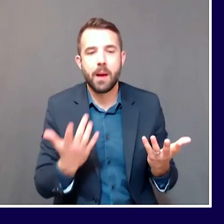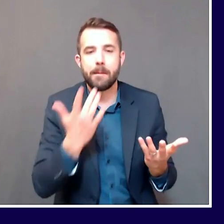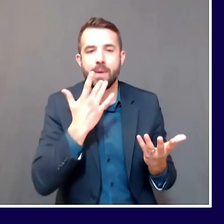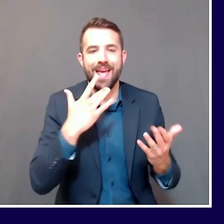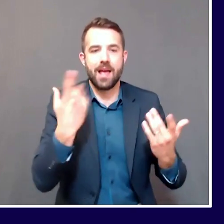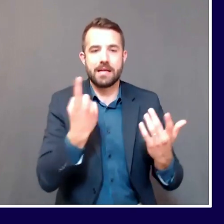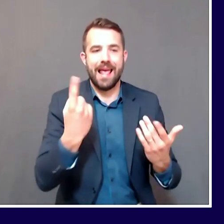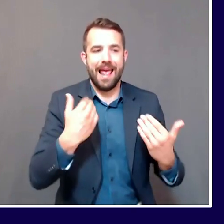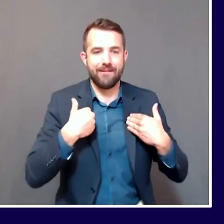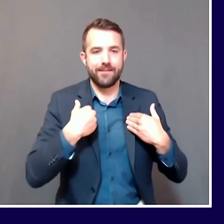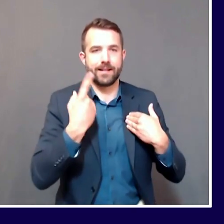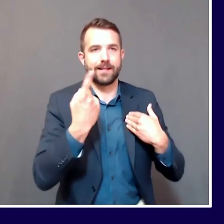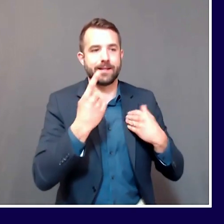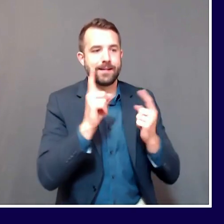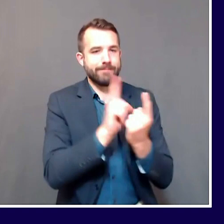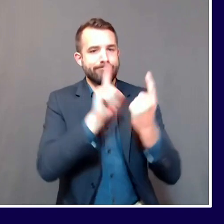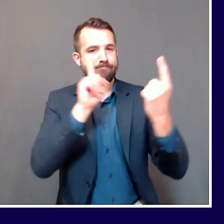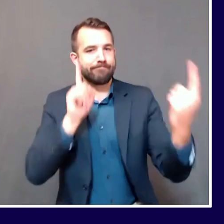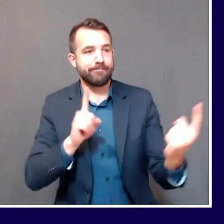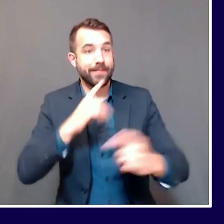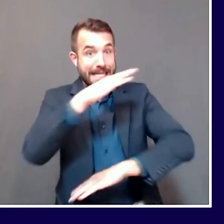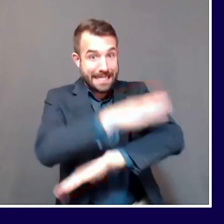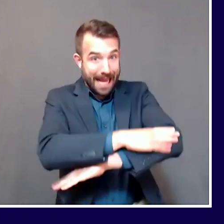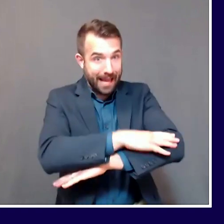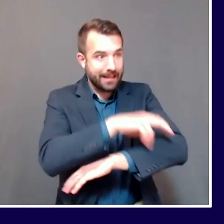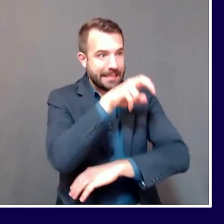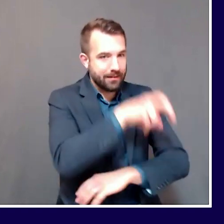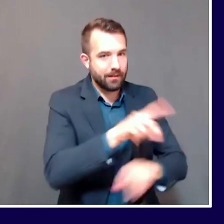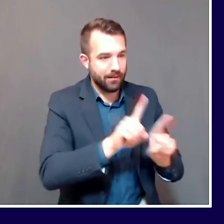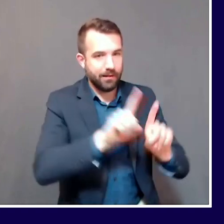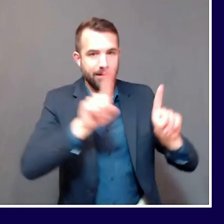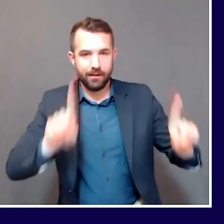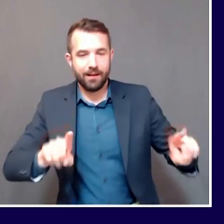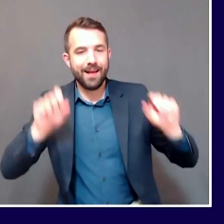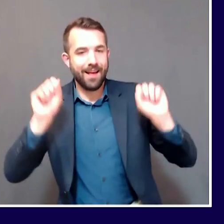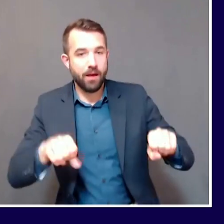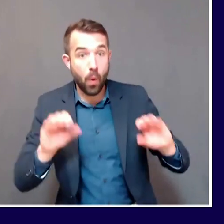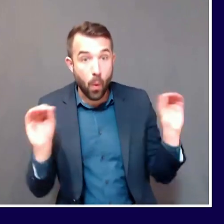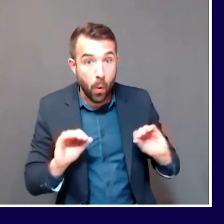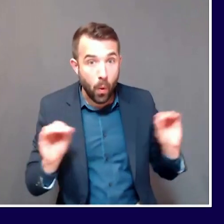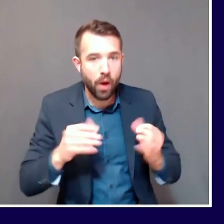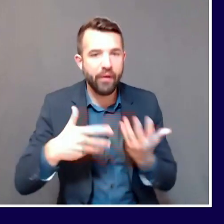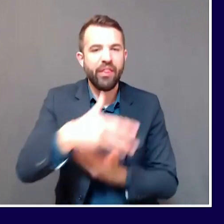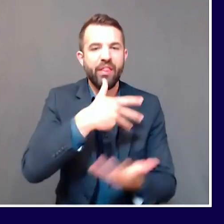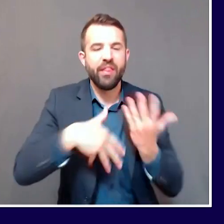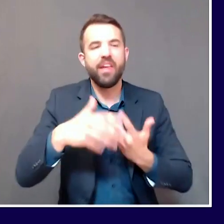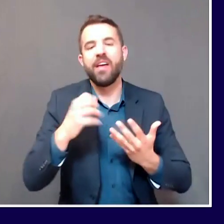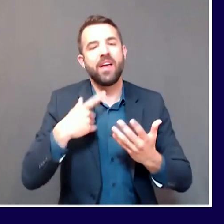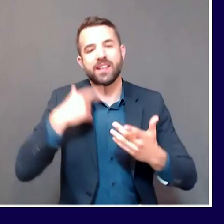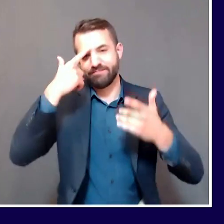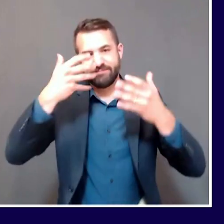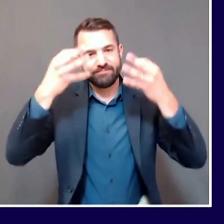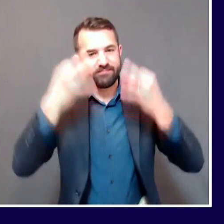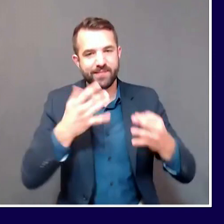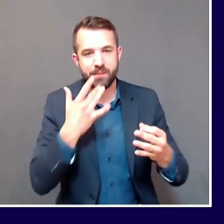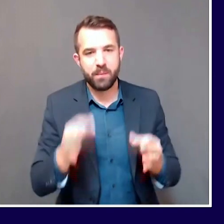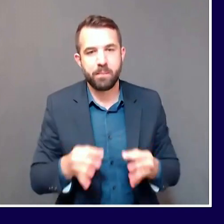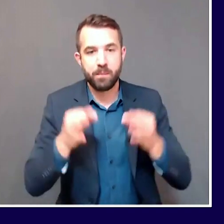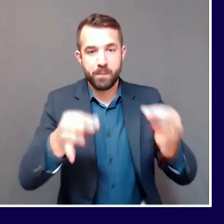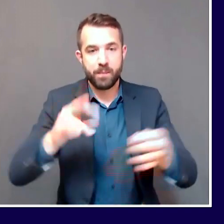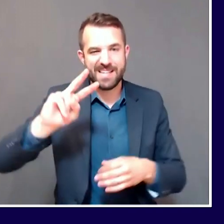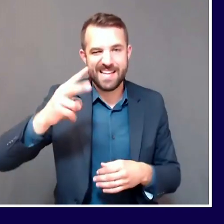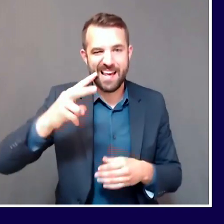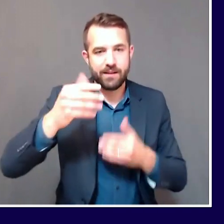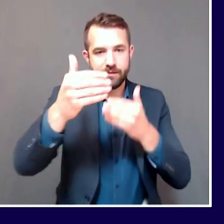sort of physical distancing practices, which is why we chose to do bars in phase 3 or stage 3, I should